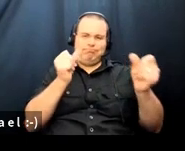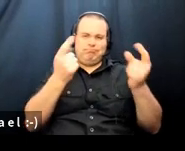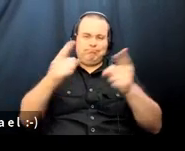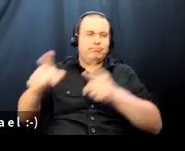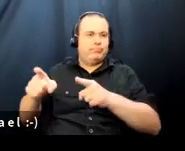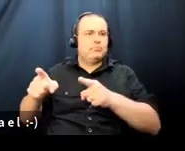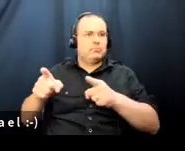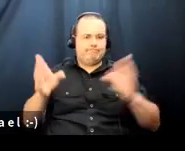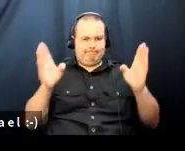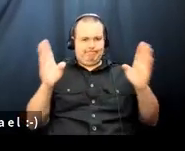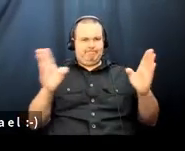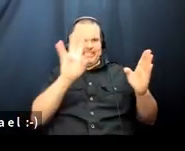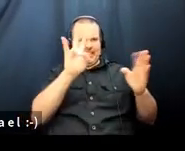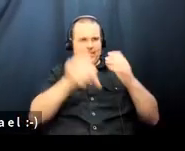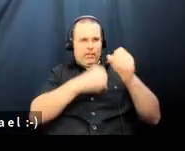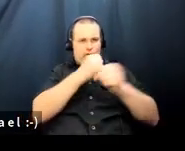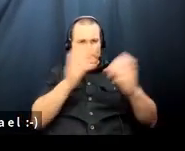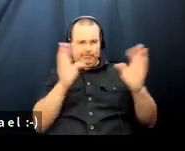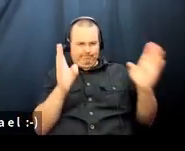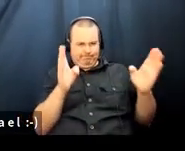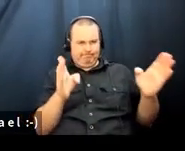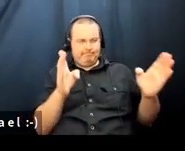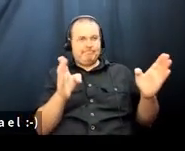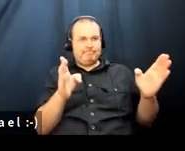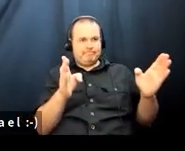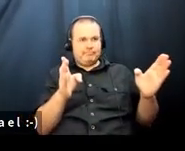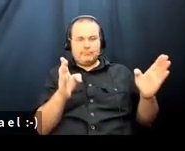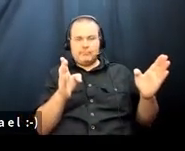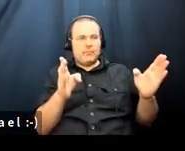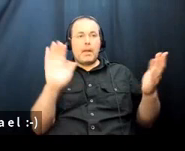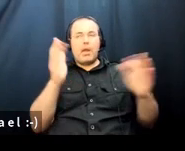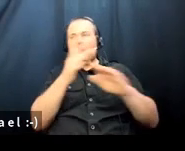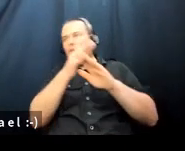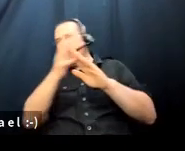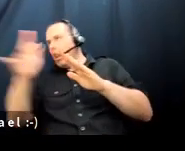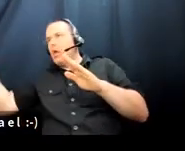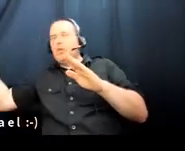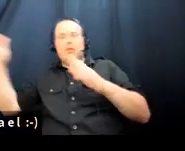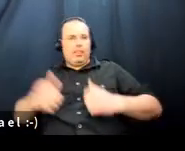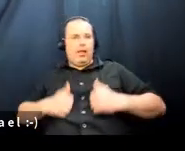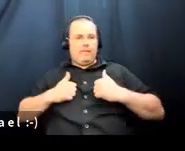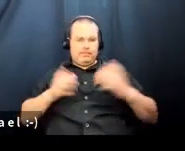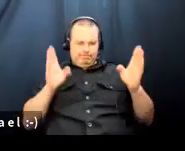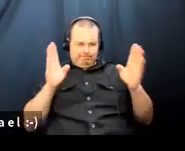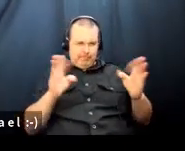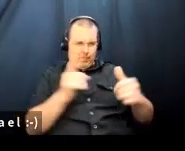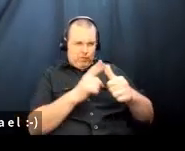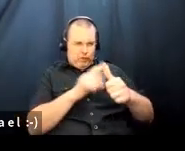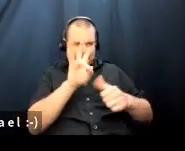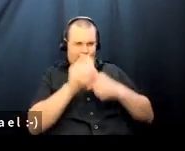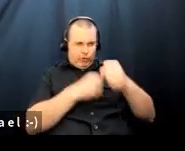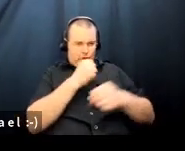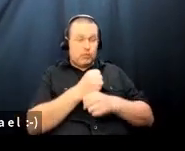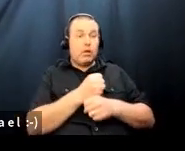We also know that infants are thrill seekers. There's a reason newborn